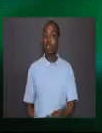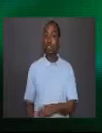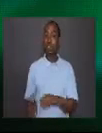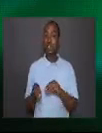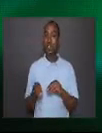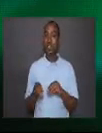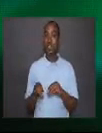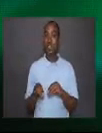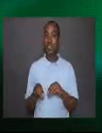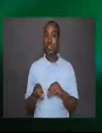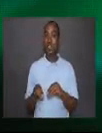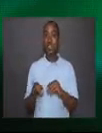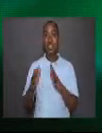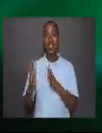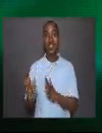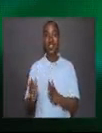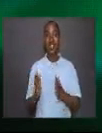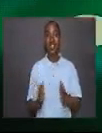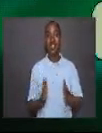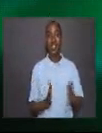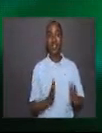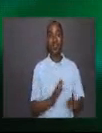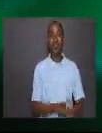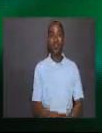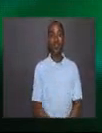Students, let's get ready.